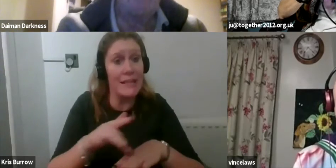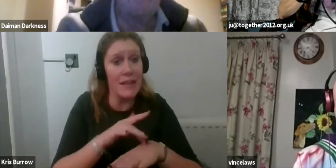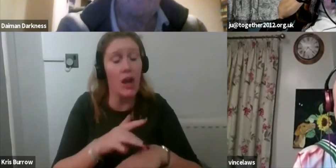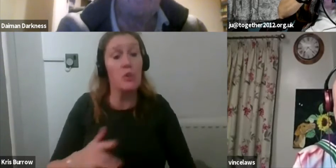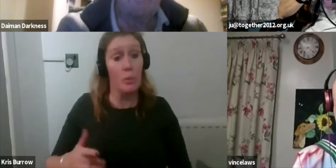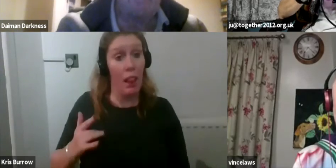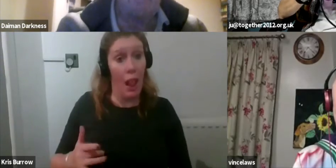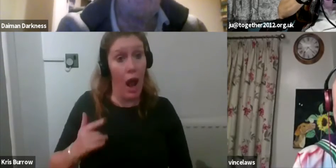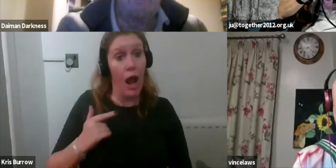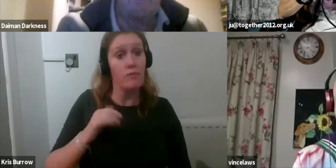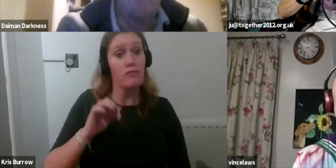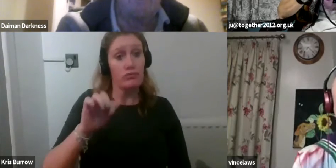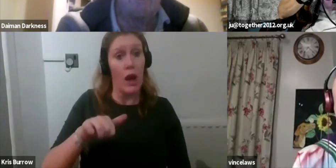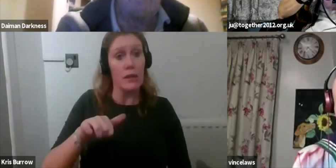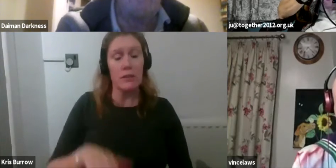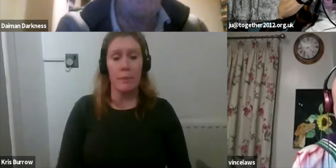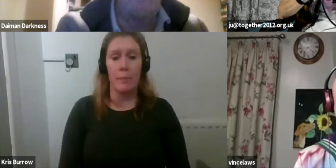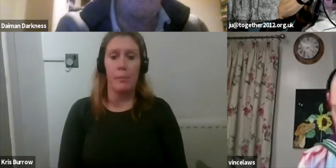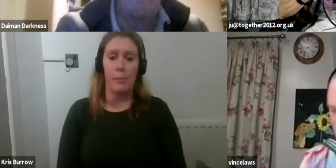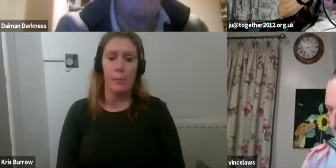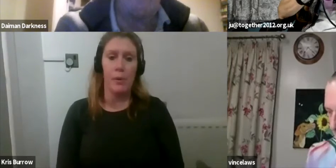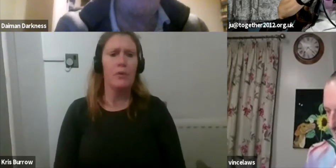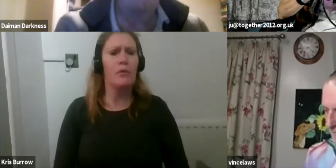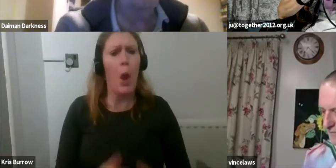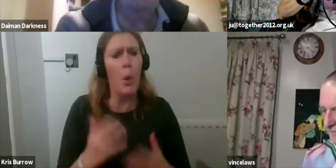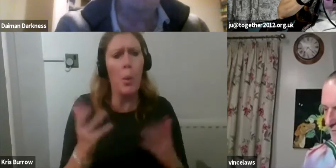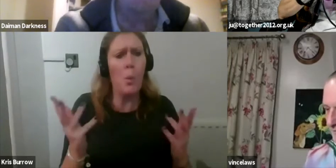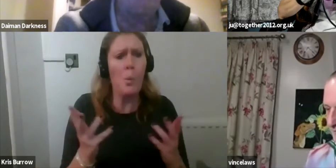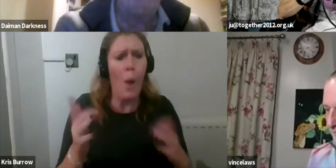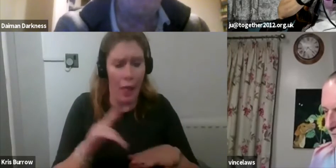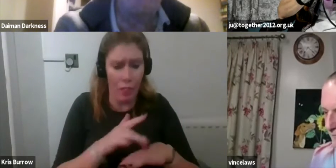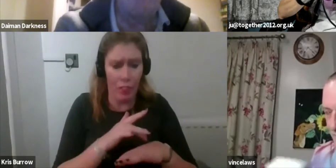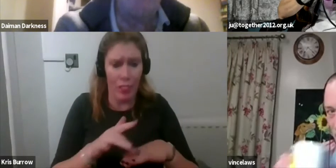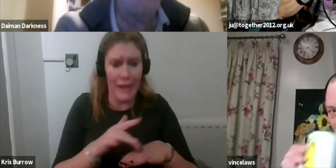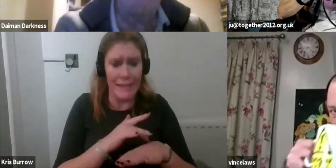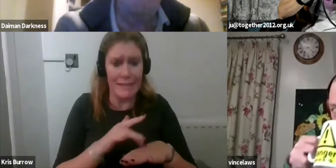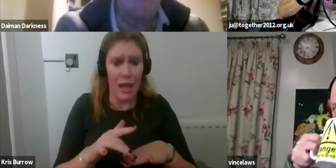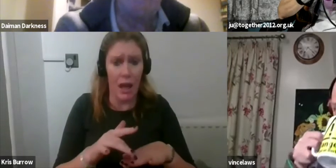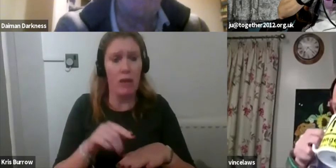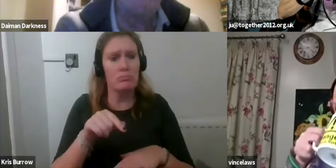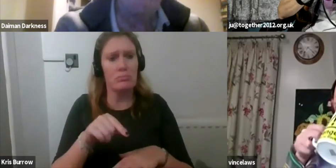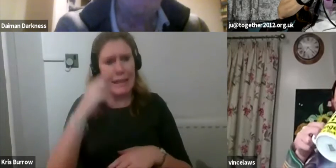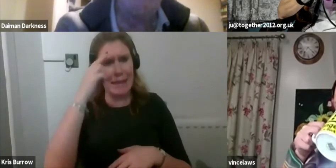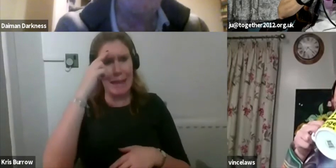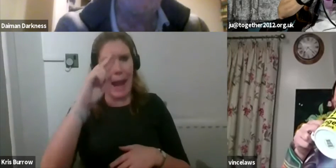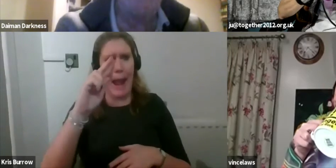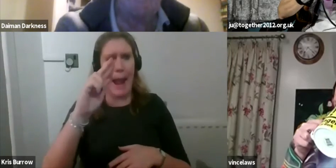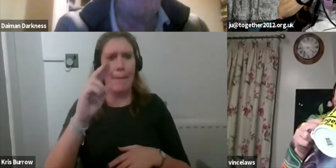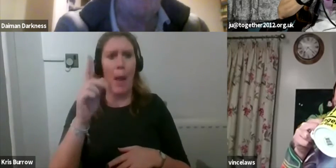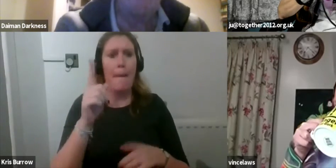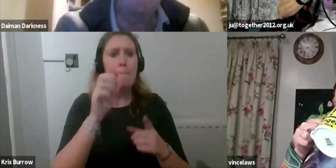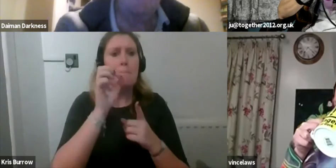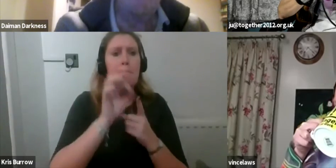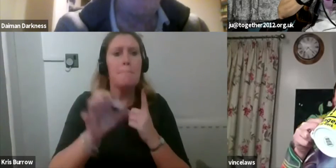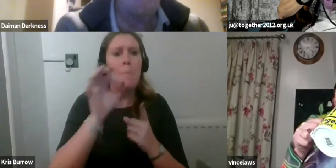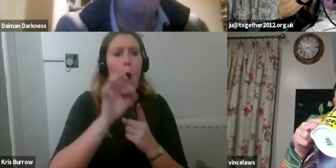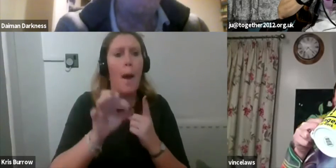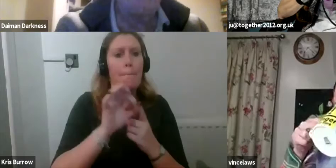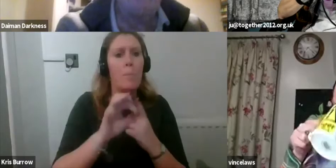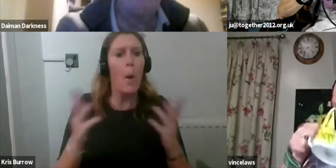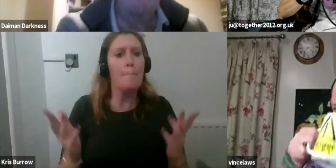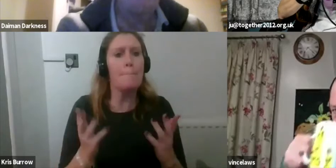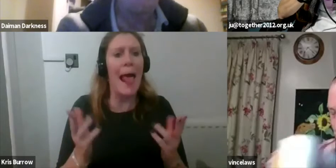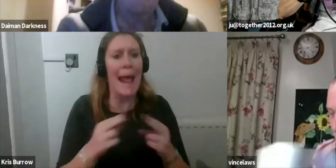which theatre are we taking ourselves to in a moment? It was called the Purple Playhouse Theatre, and it's in